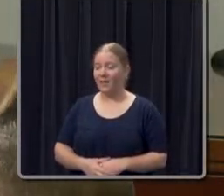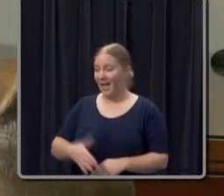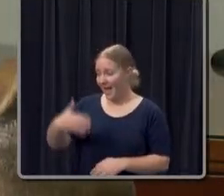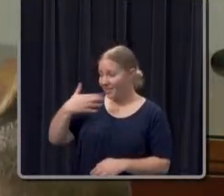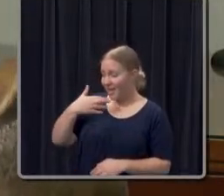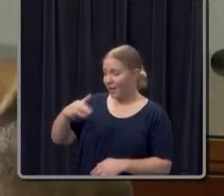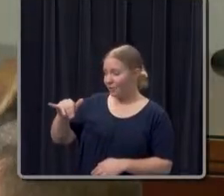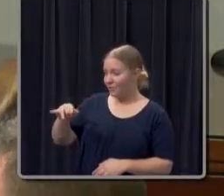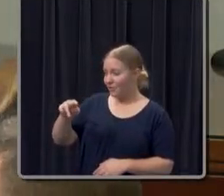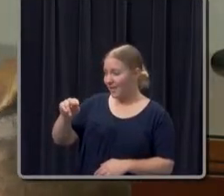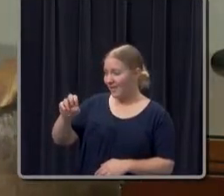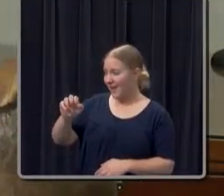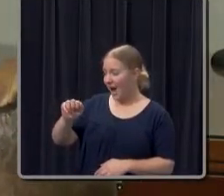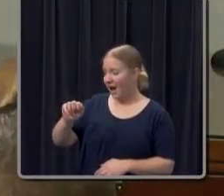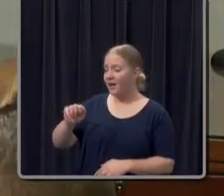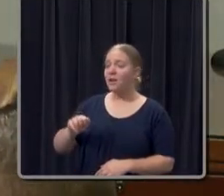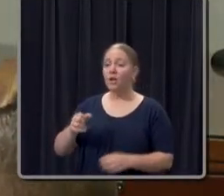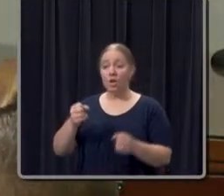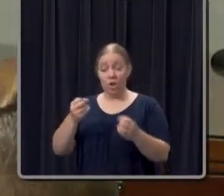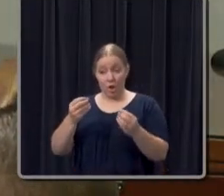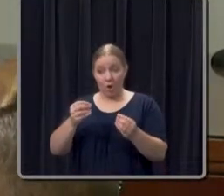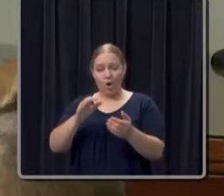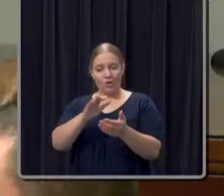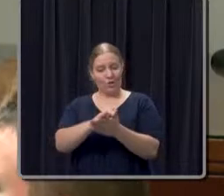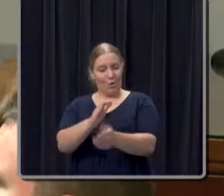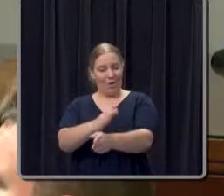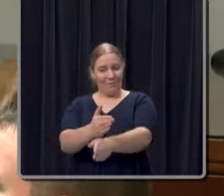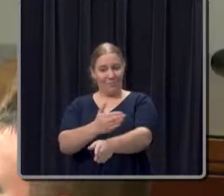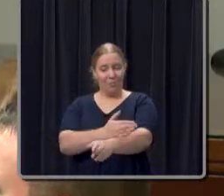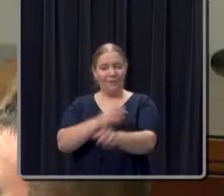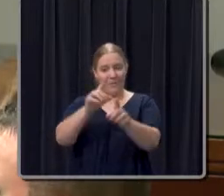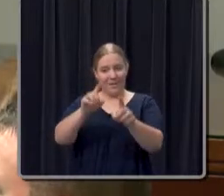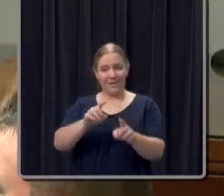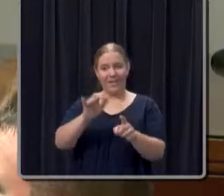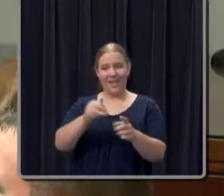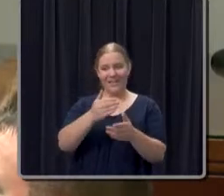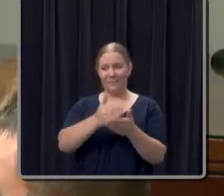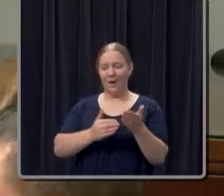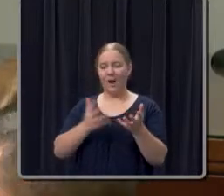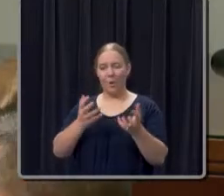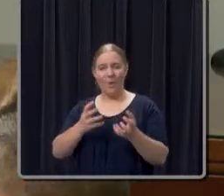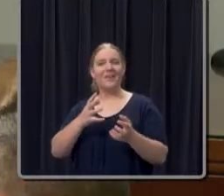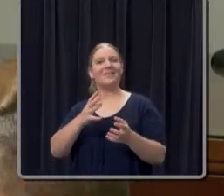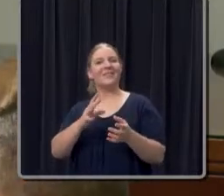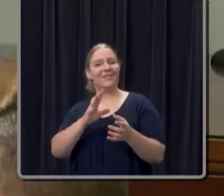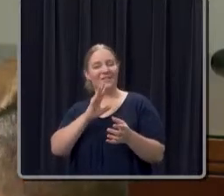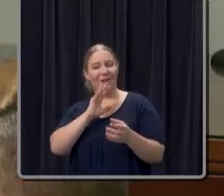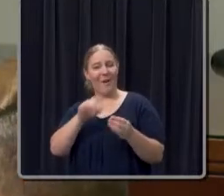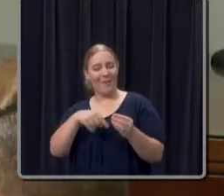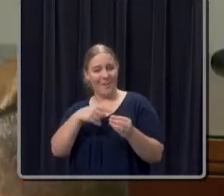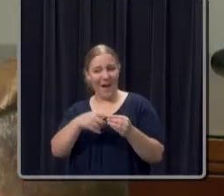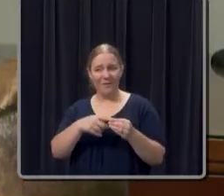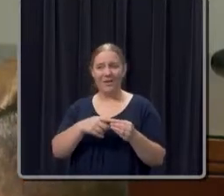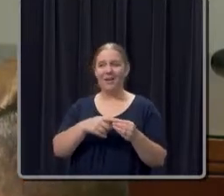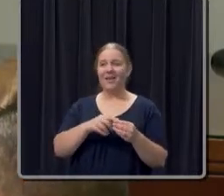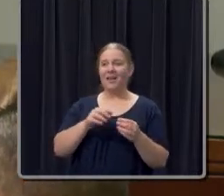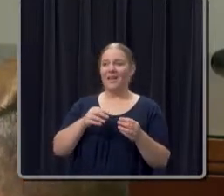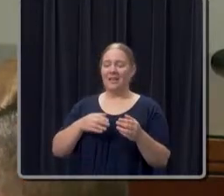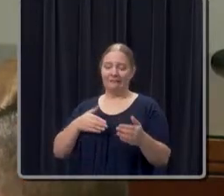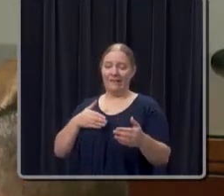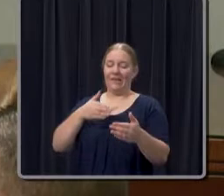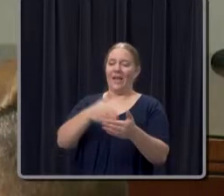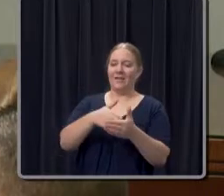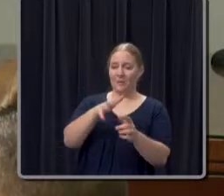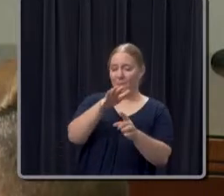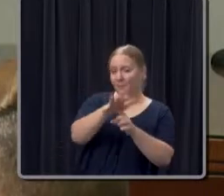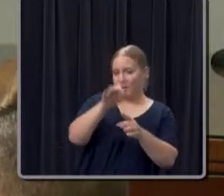Thank you, Jenna. So school improvement and assessments are the pieces that I would like to highlight. And contrary to popular